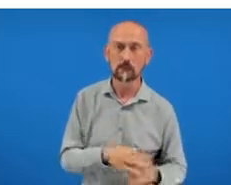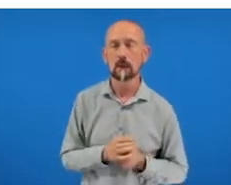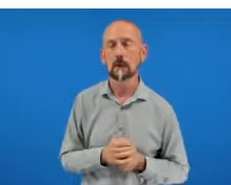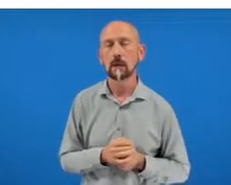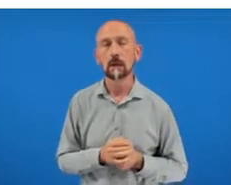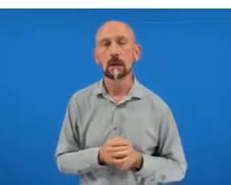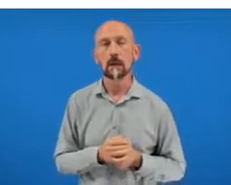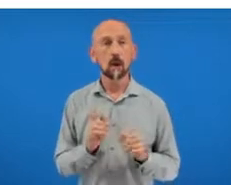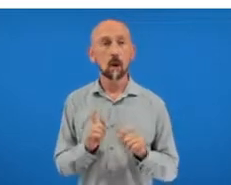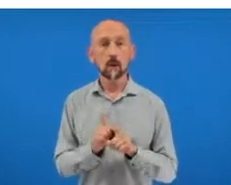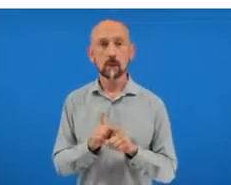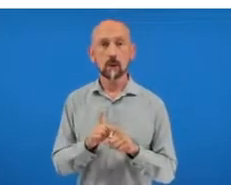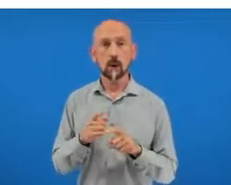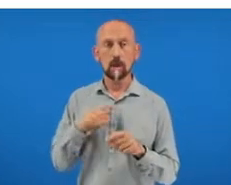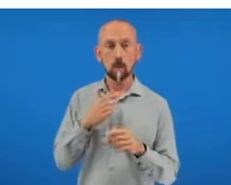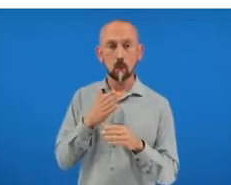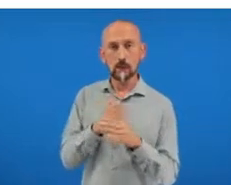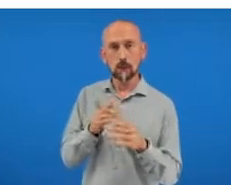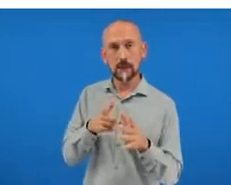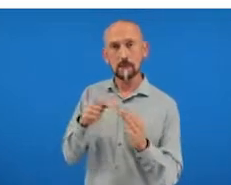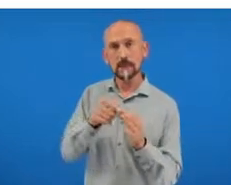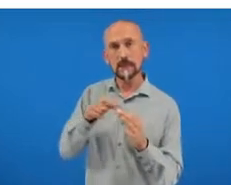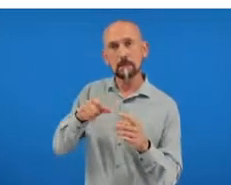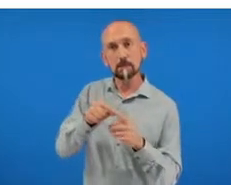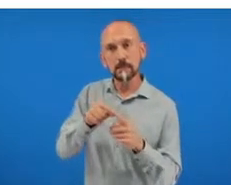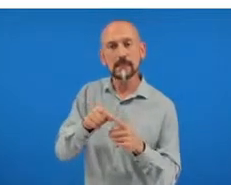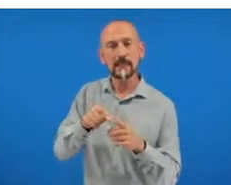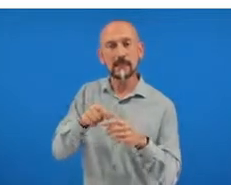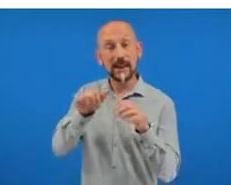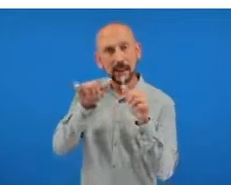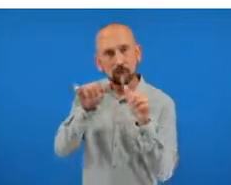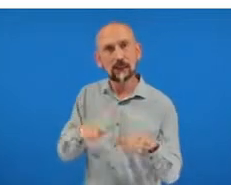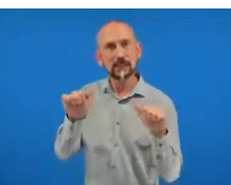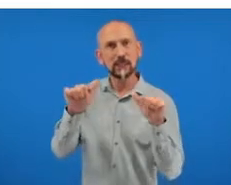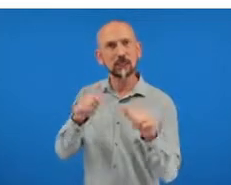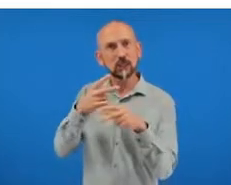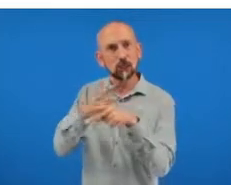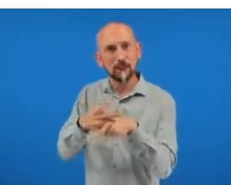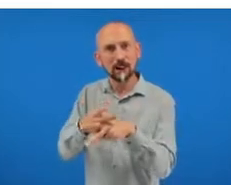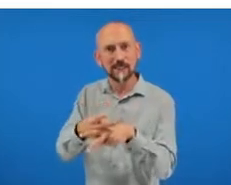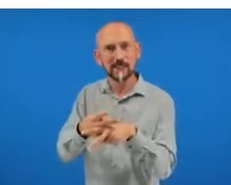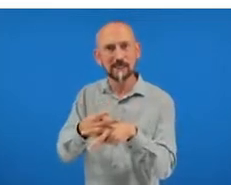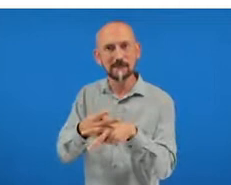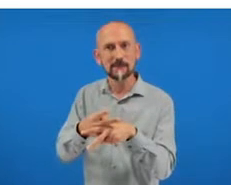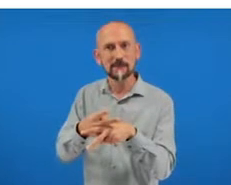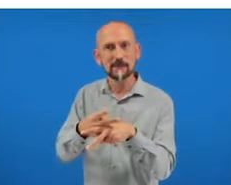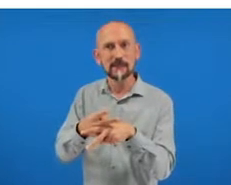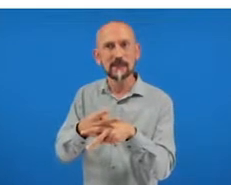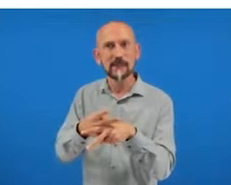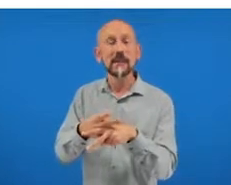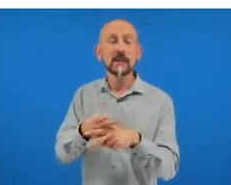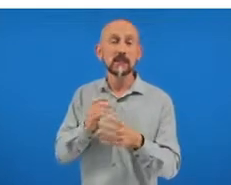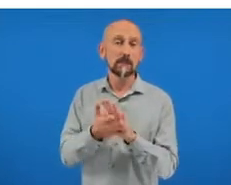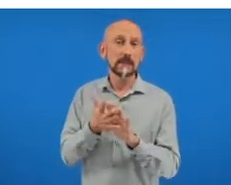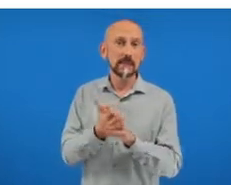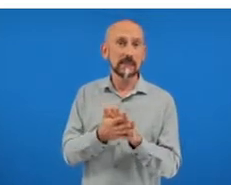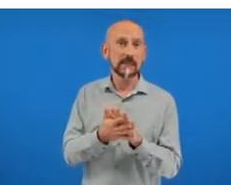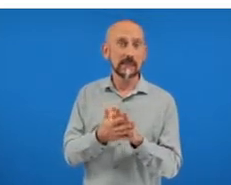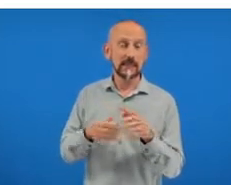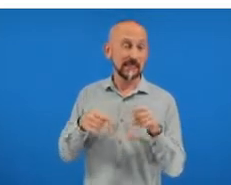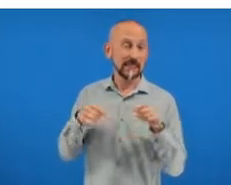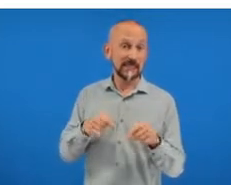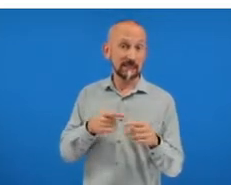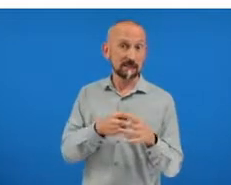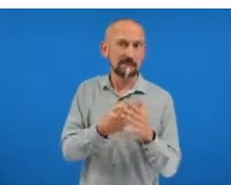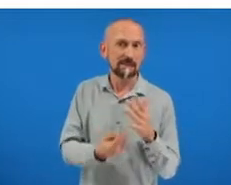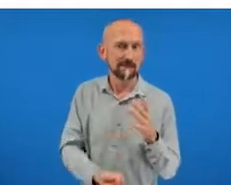a BABCP accredited supervisor. So I hope that's kind of given you an idea of my actual timeline and what my career